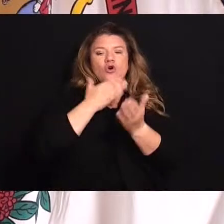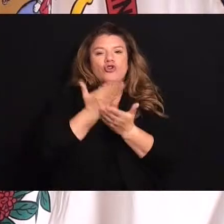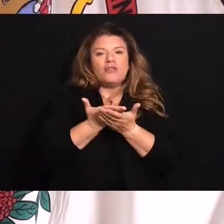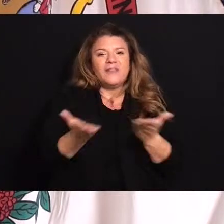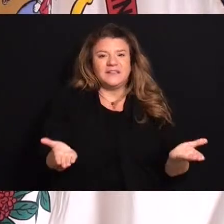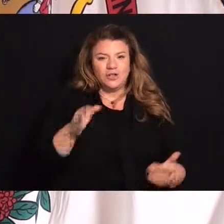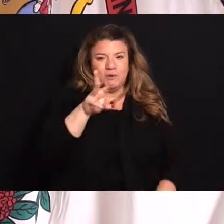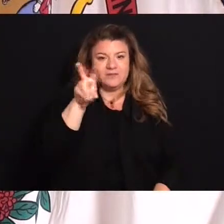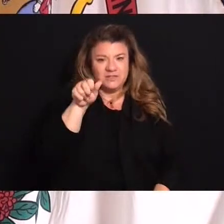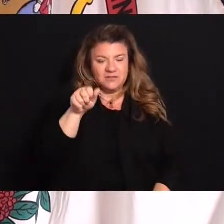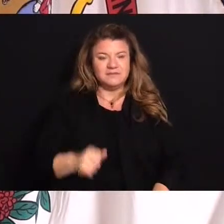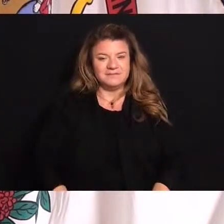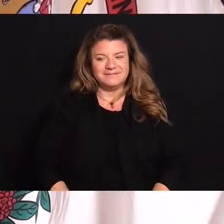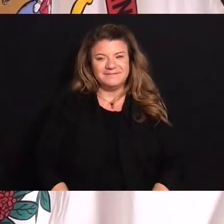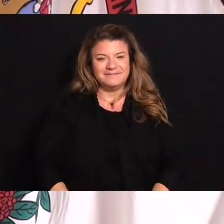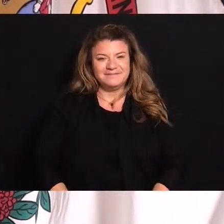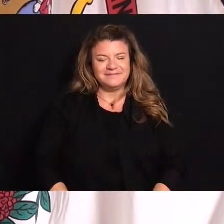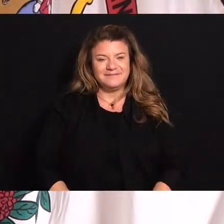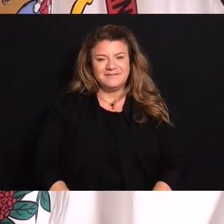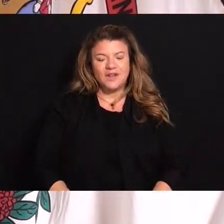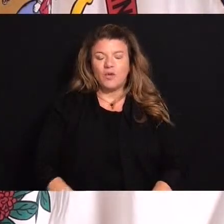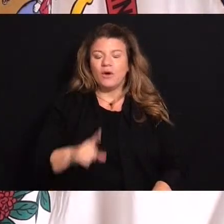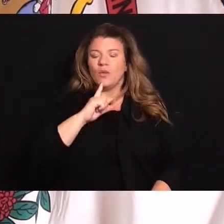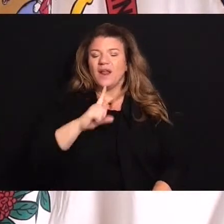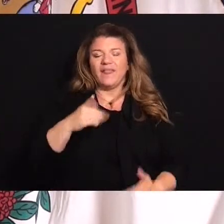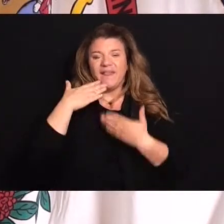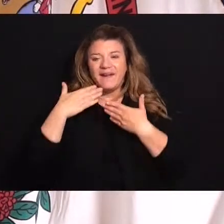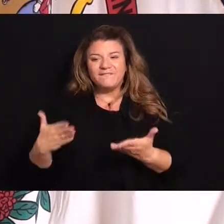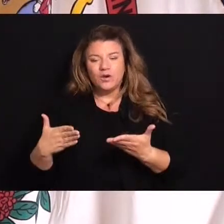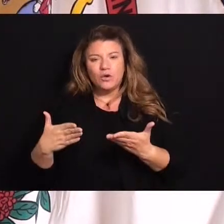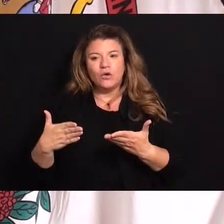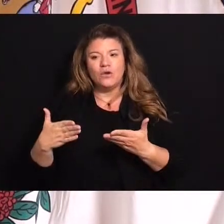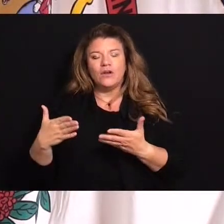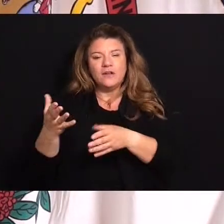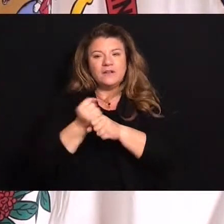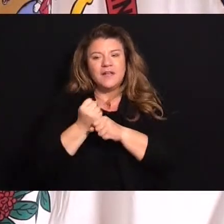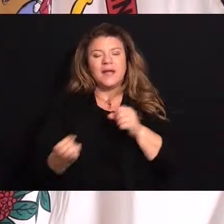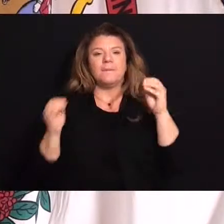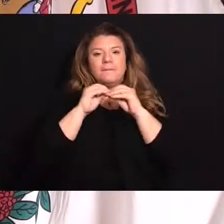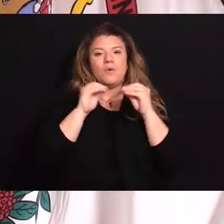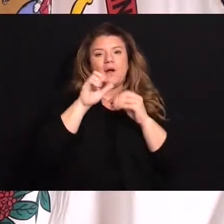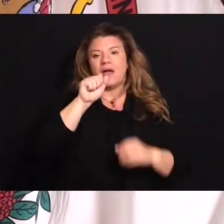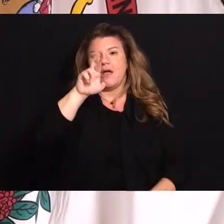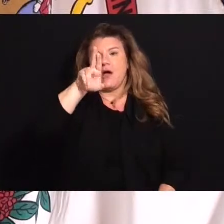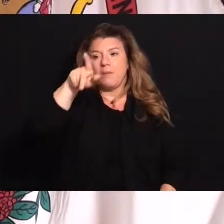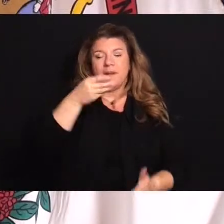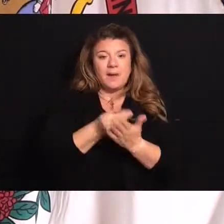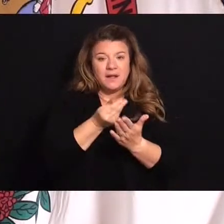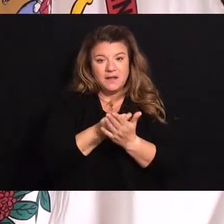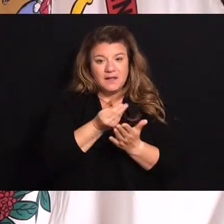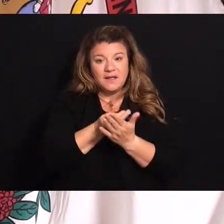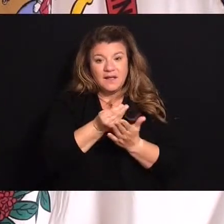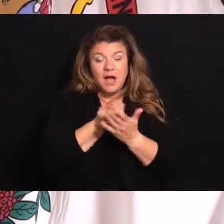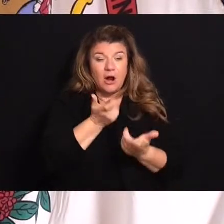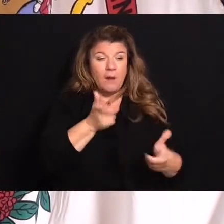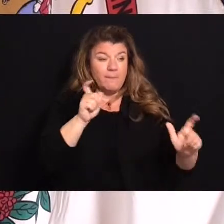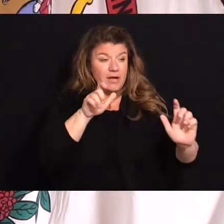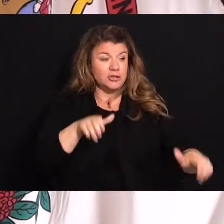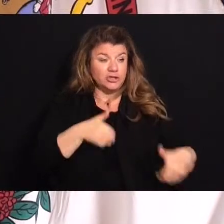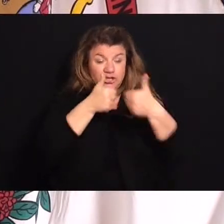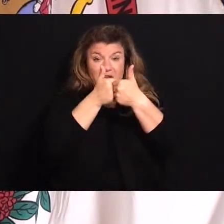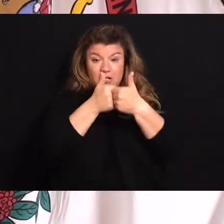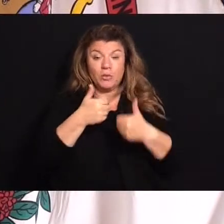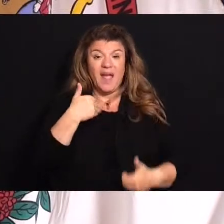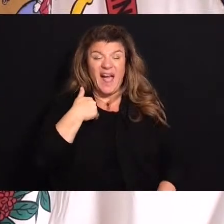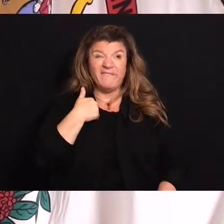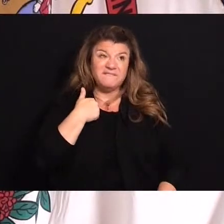Virginia. We're grateful to get another tranche of the ARP money, and the biggest challenge we have, and